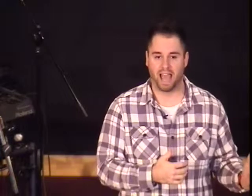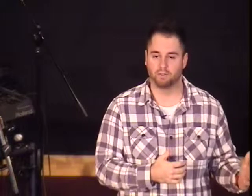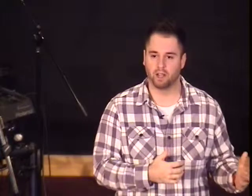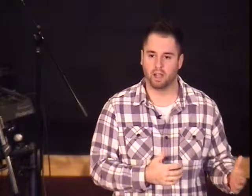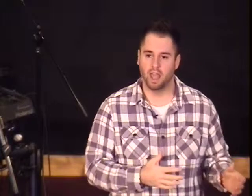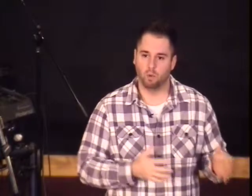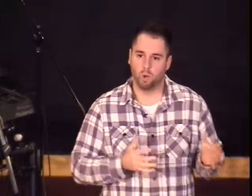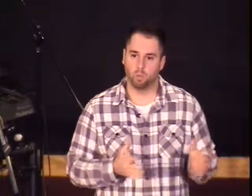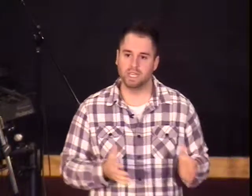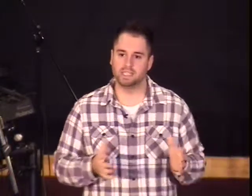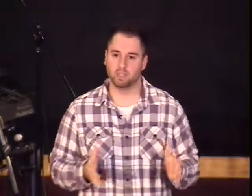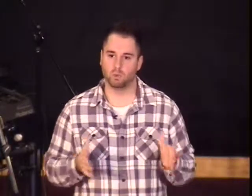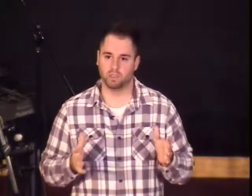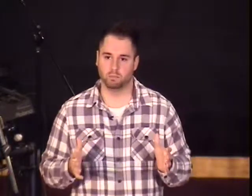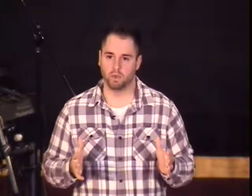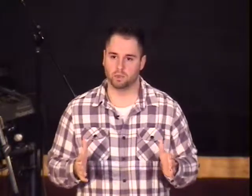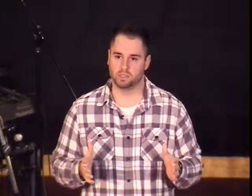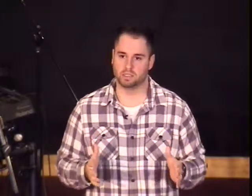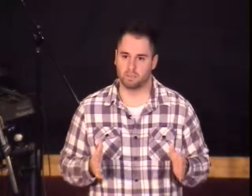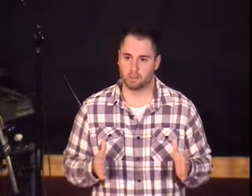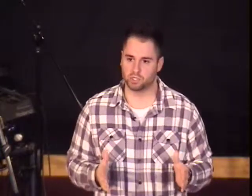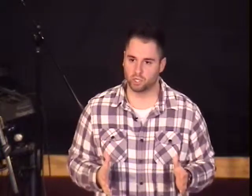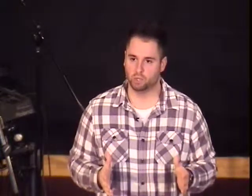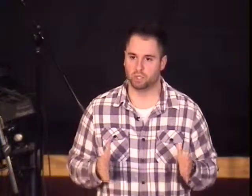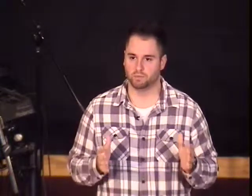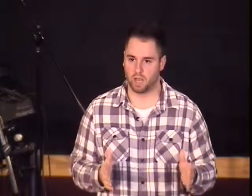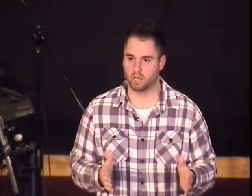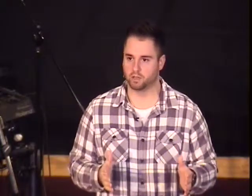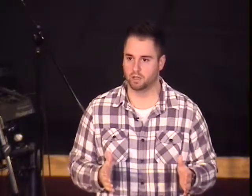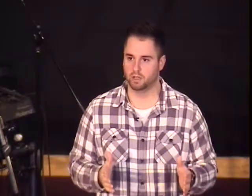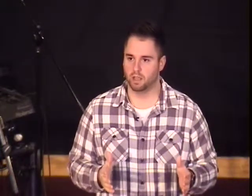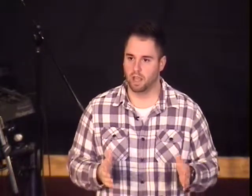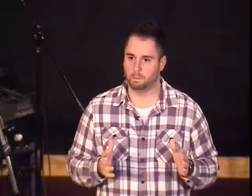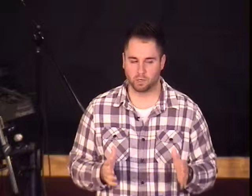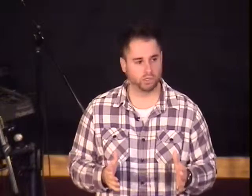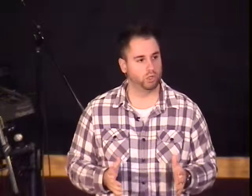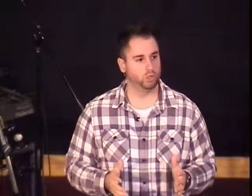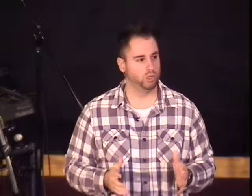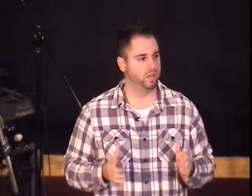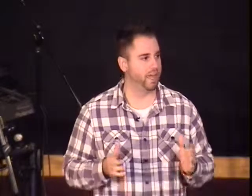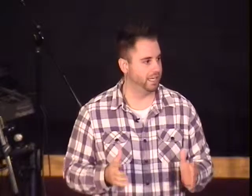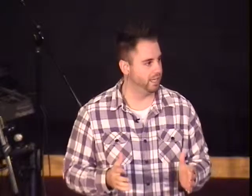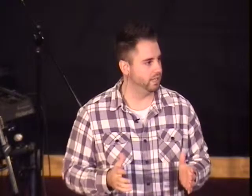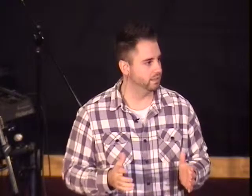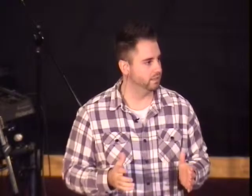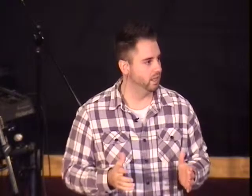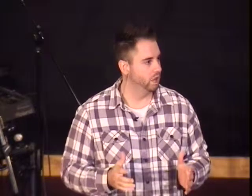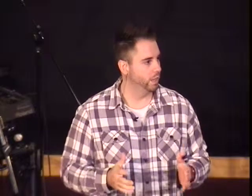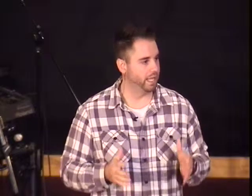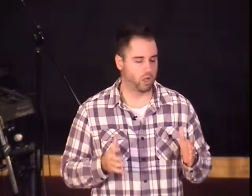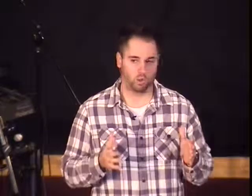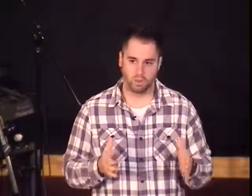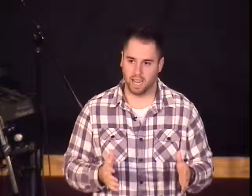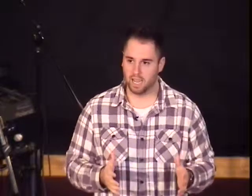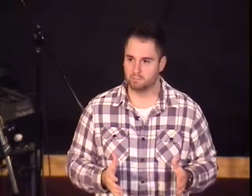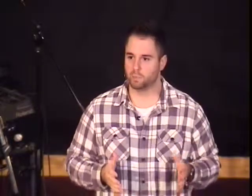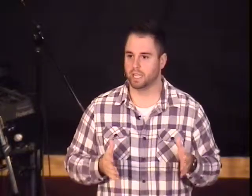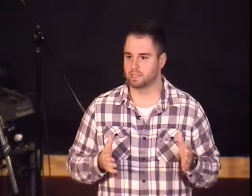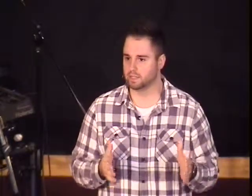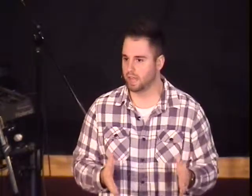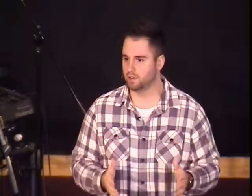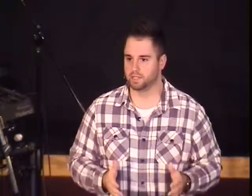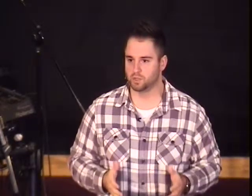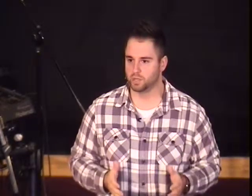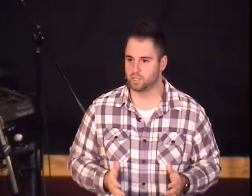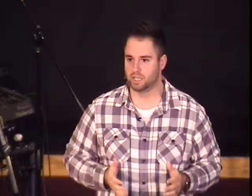of Africa. What we deal with the most is a persecution of doctrine, a persecution of ideas. We get called names. We